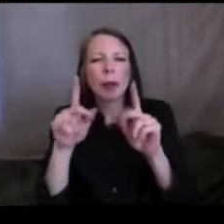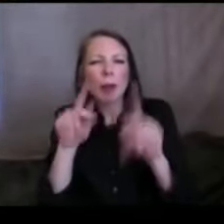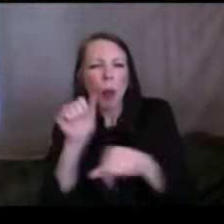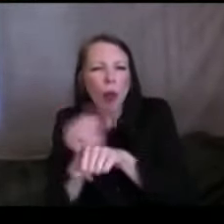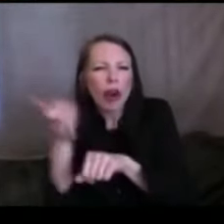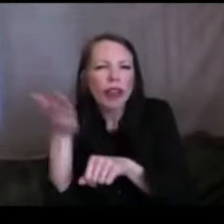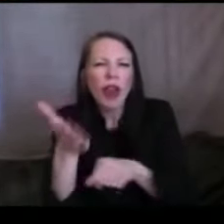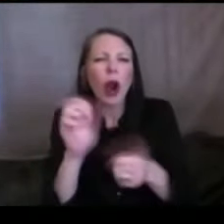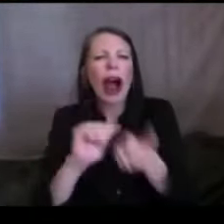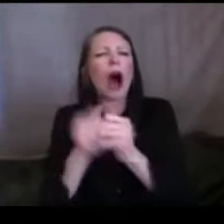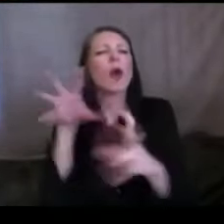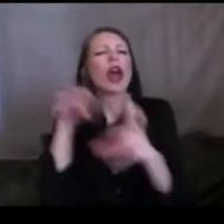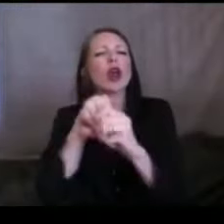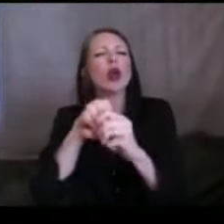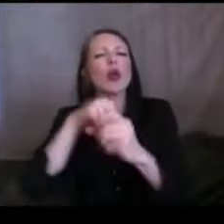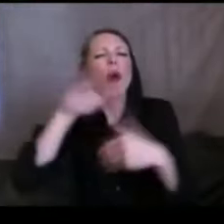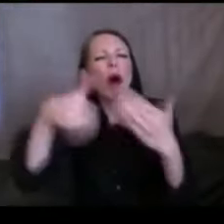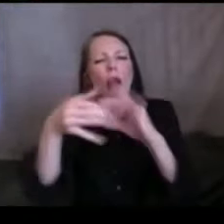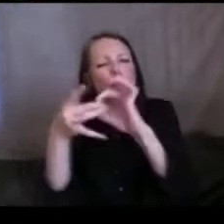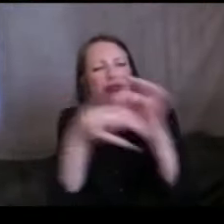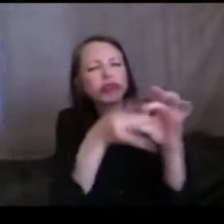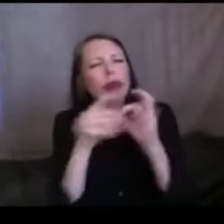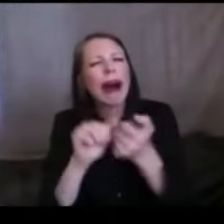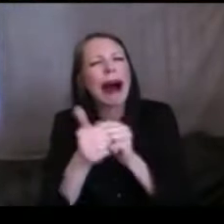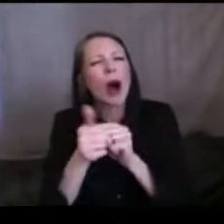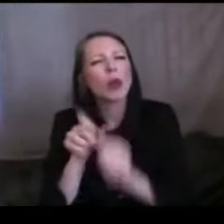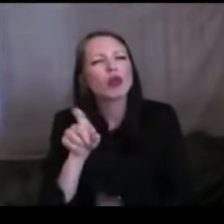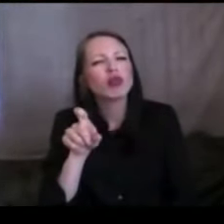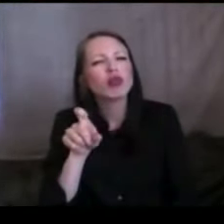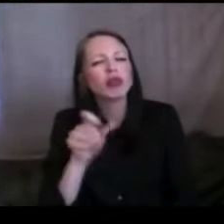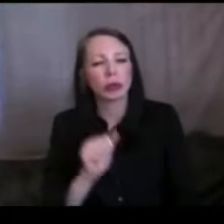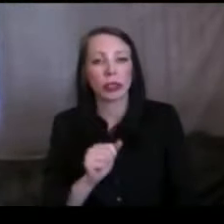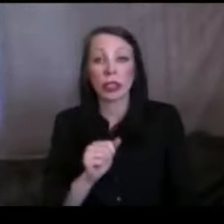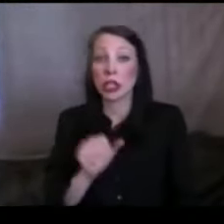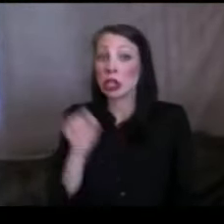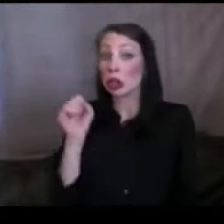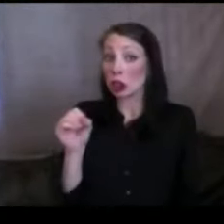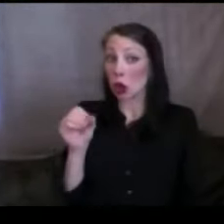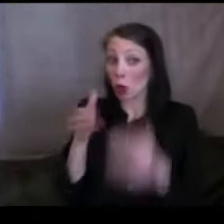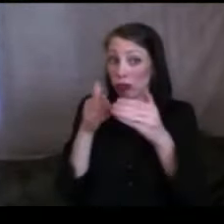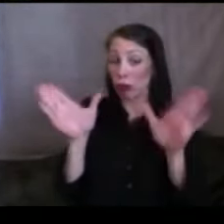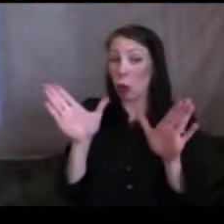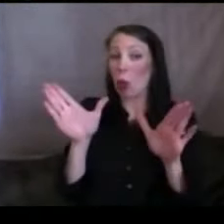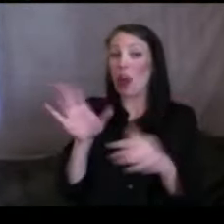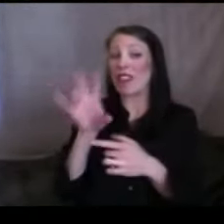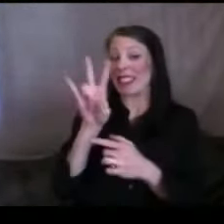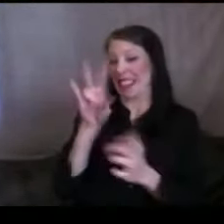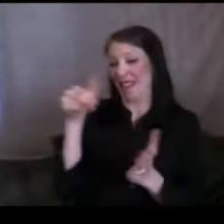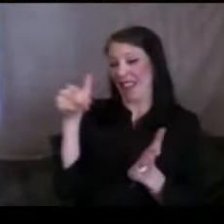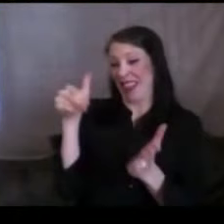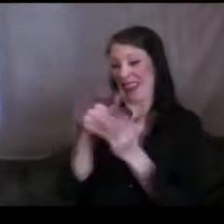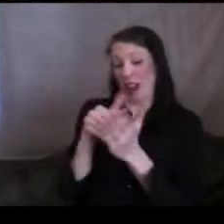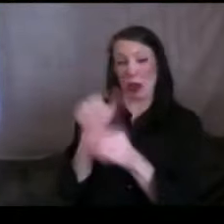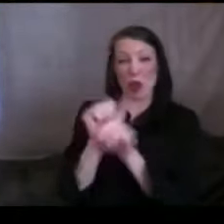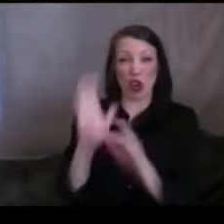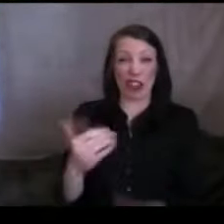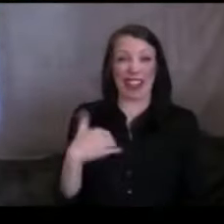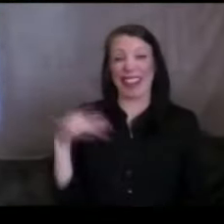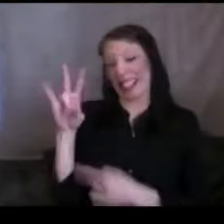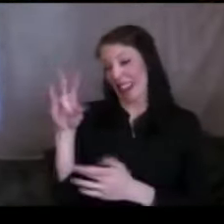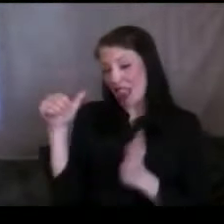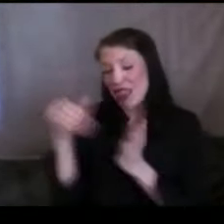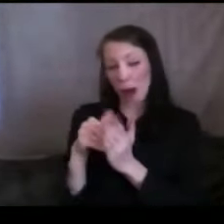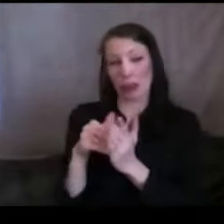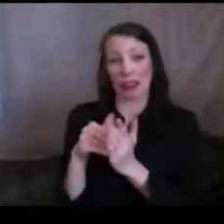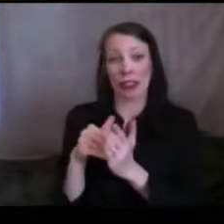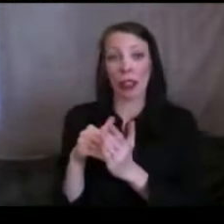it inclusive for all those different cultures. Yeah, so enterprise-wide, we employ nearly 7,000 employees. And probably the best